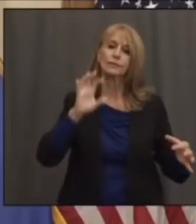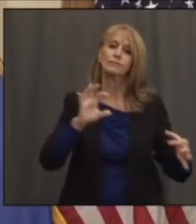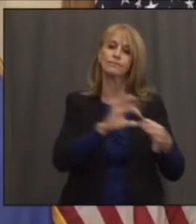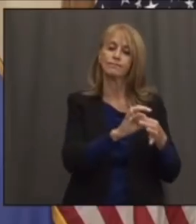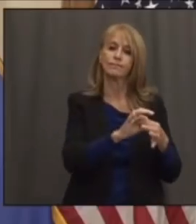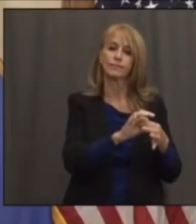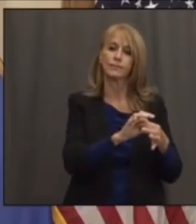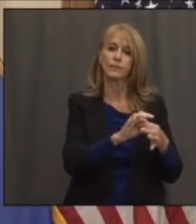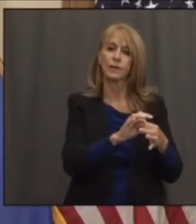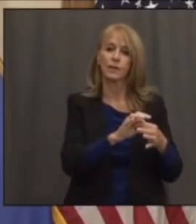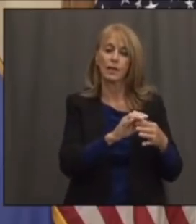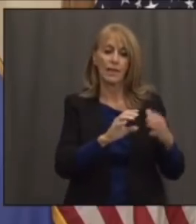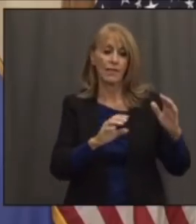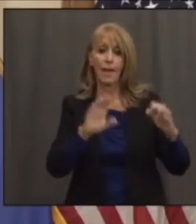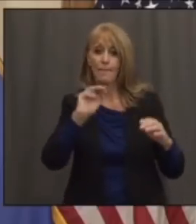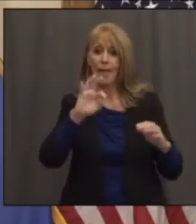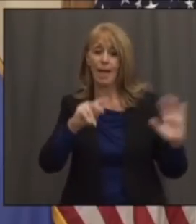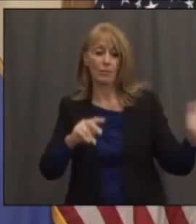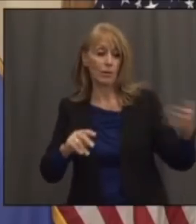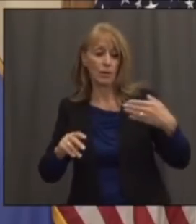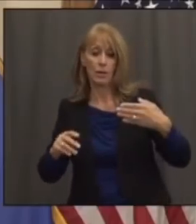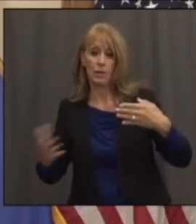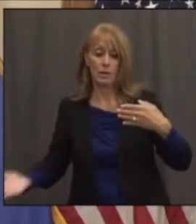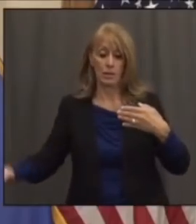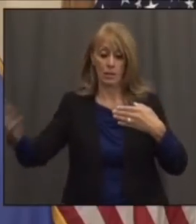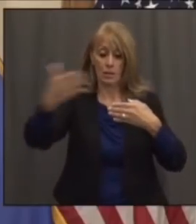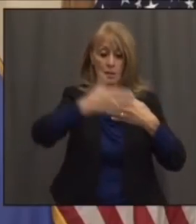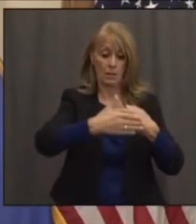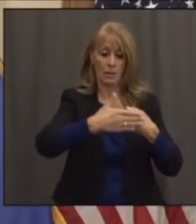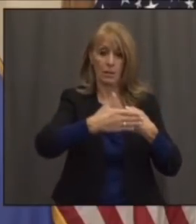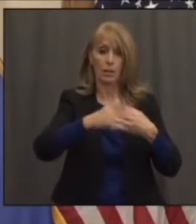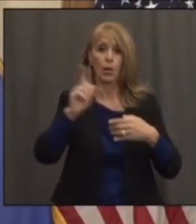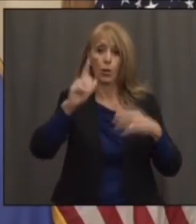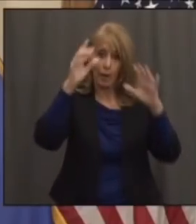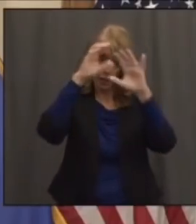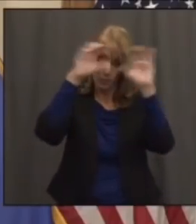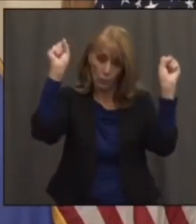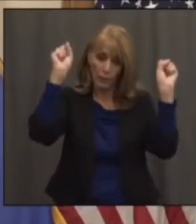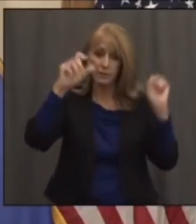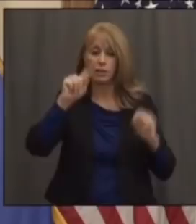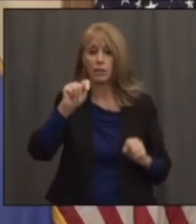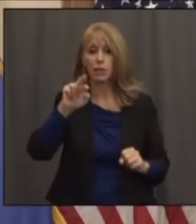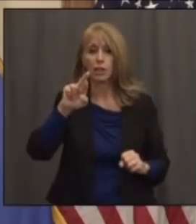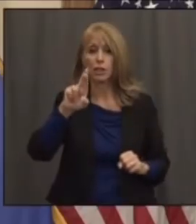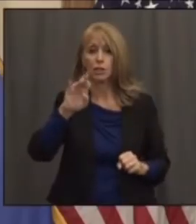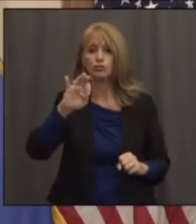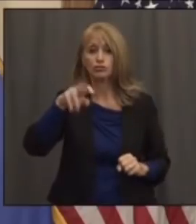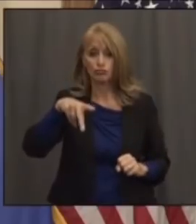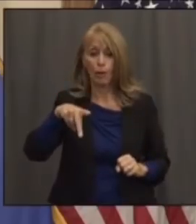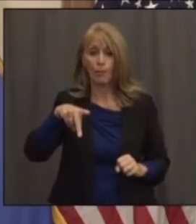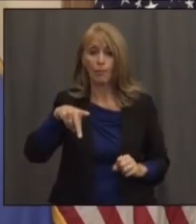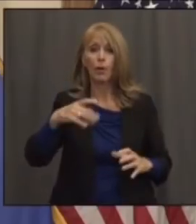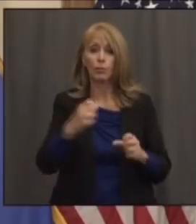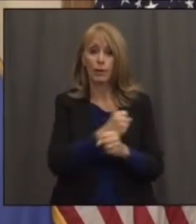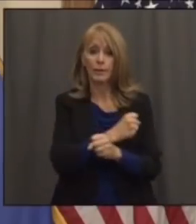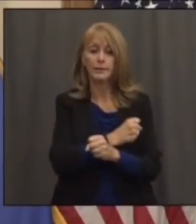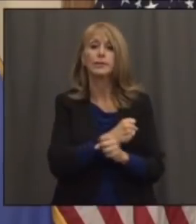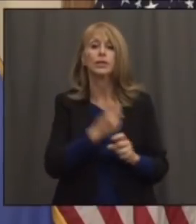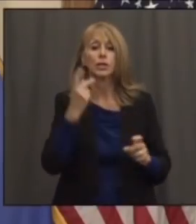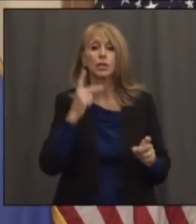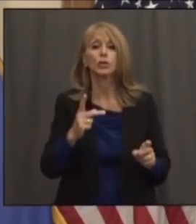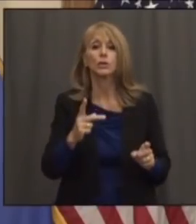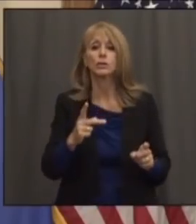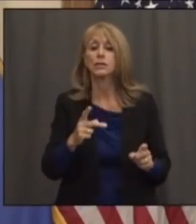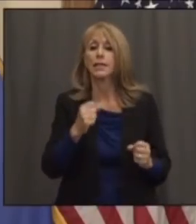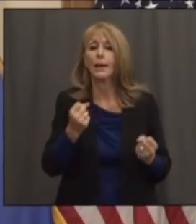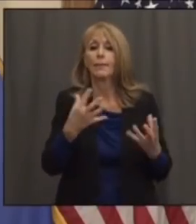if you overlap that map with where President Trump did the best, you're going to see low vaccination rates.